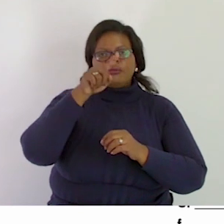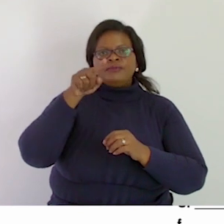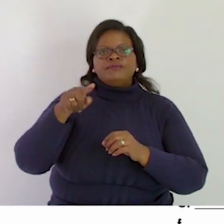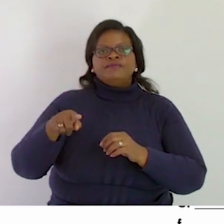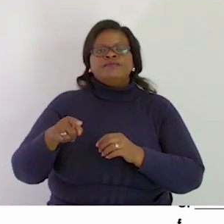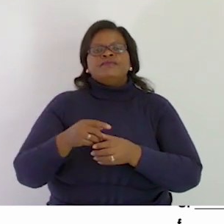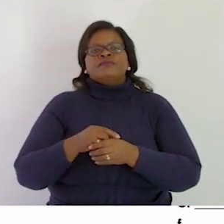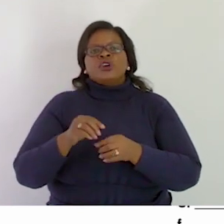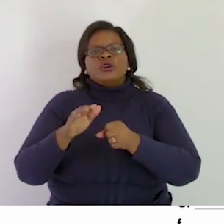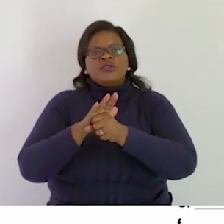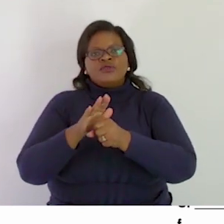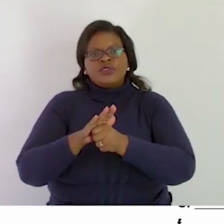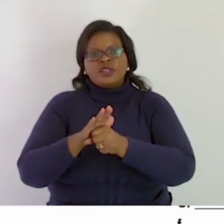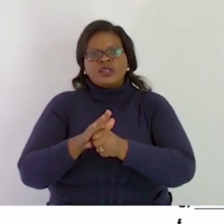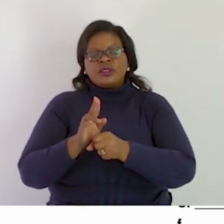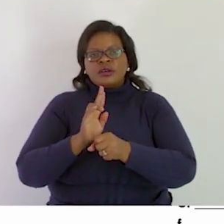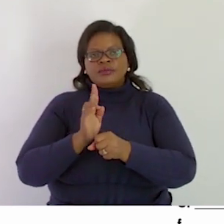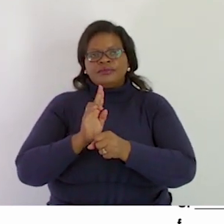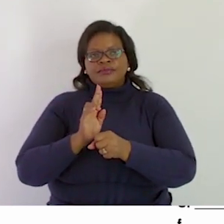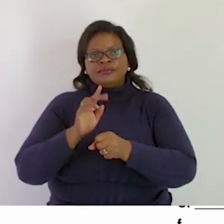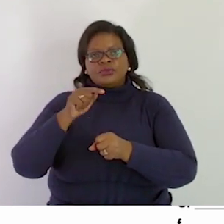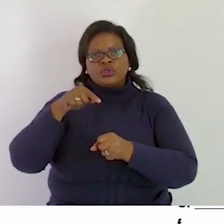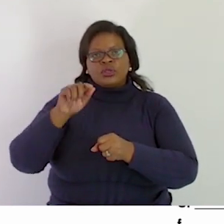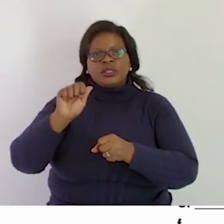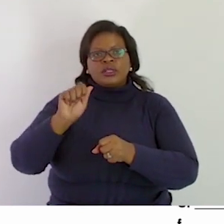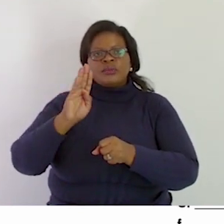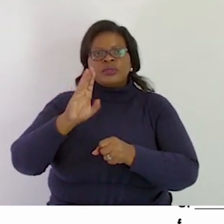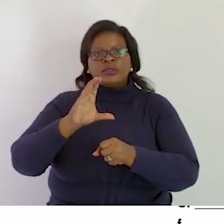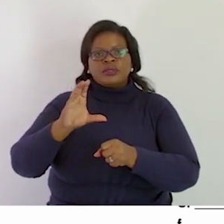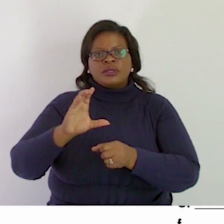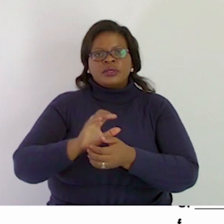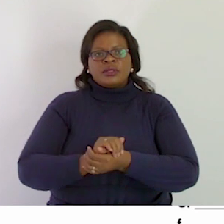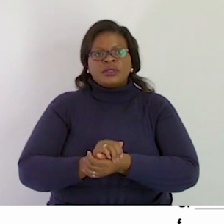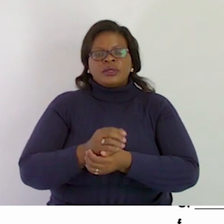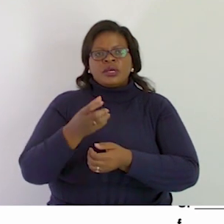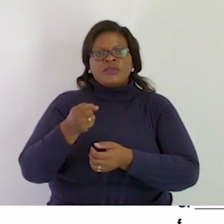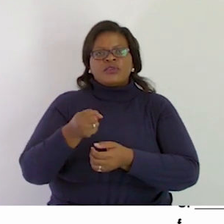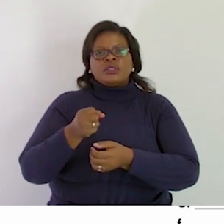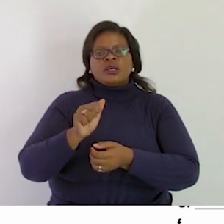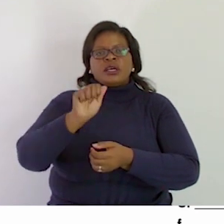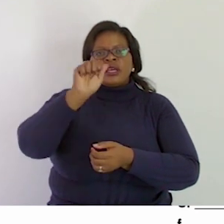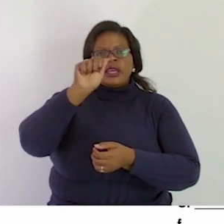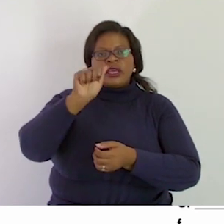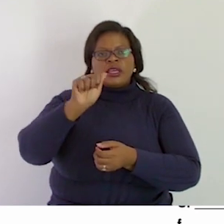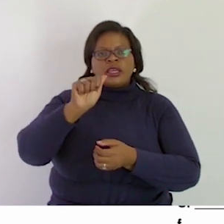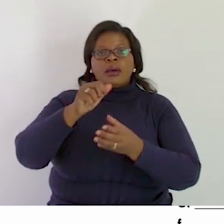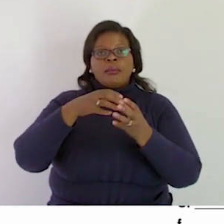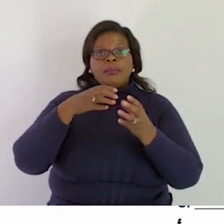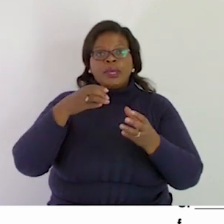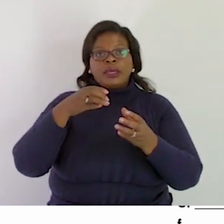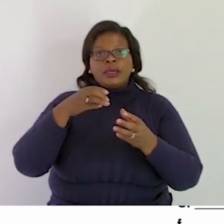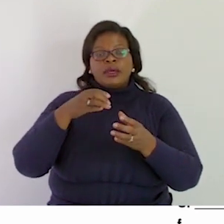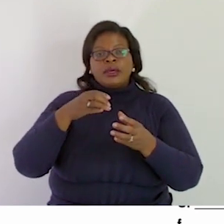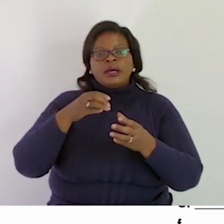filling in the correct letter. We have A until H. So what you have to